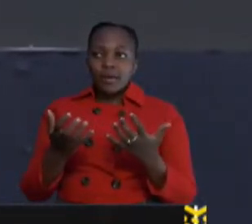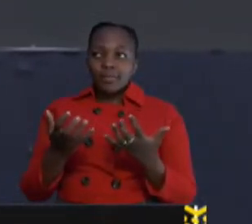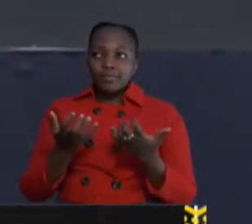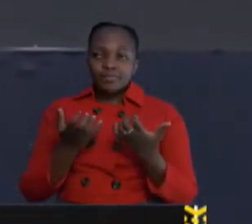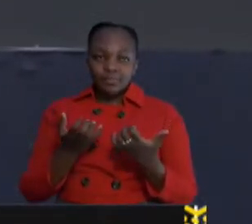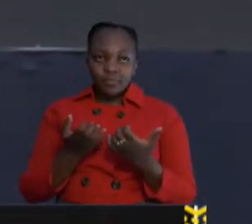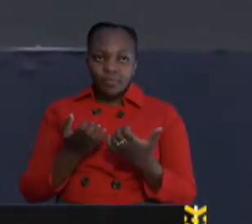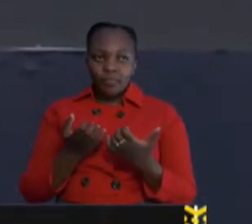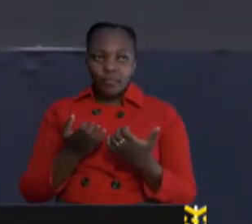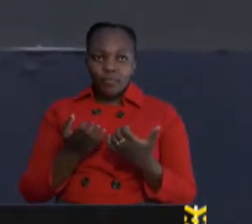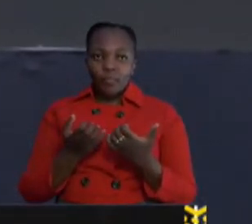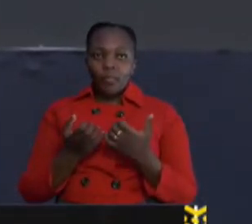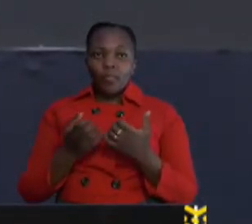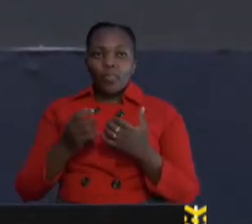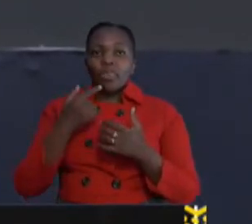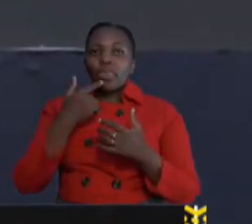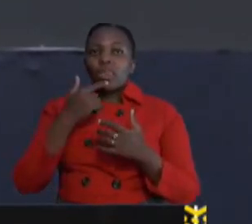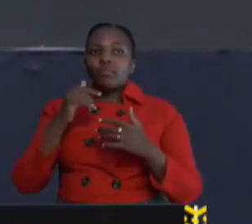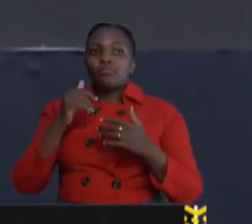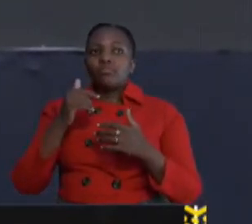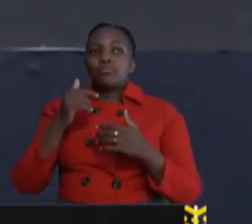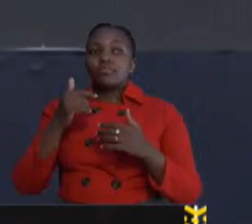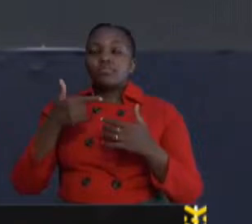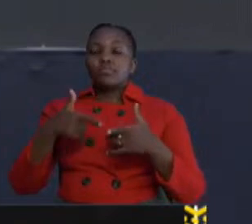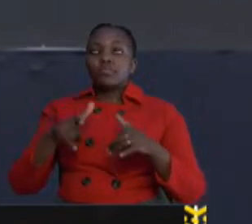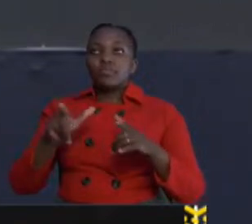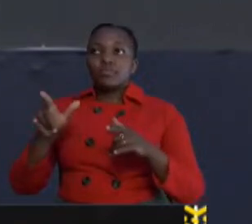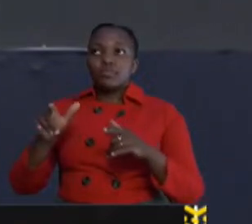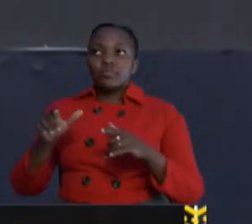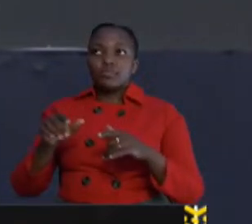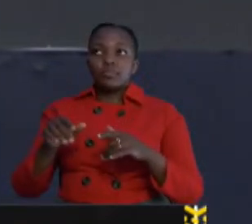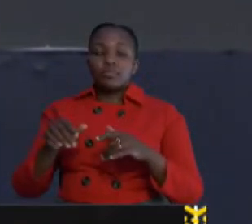minutes. So let's take a quick health break. Let's stretch. Let's network for just a